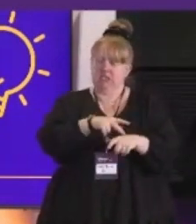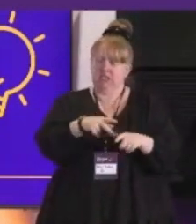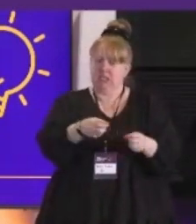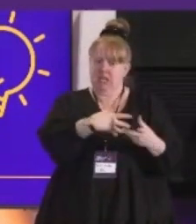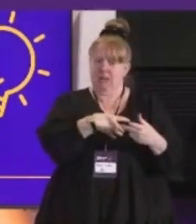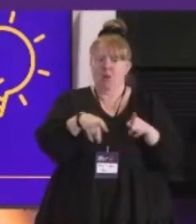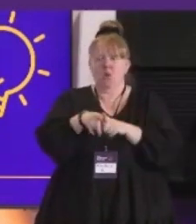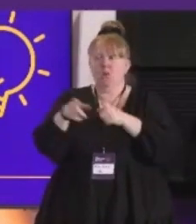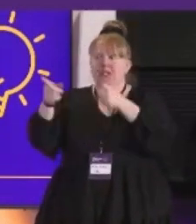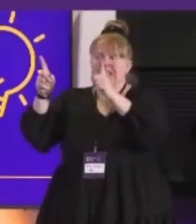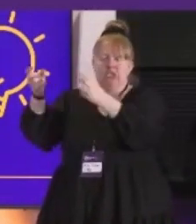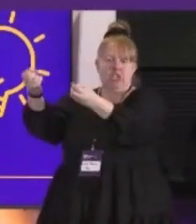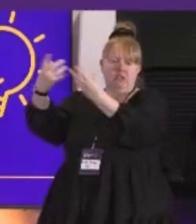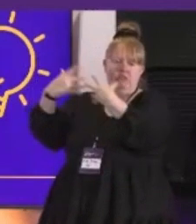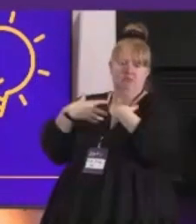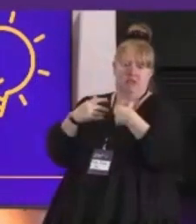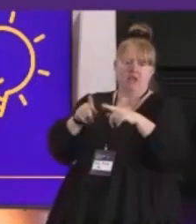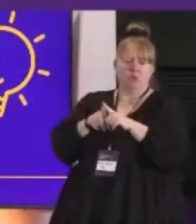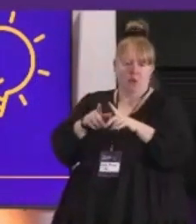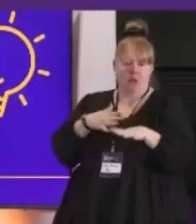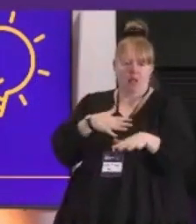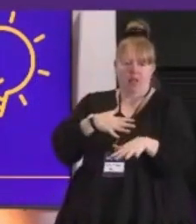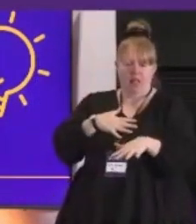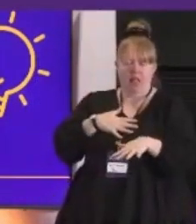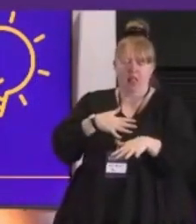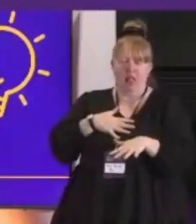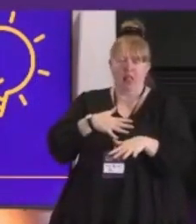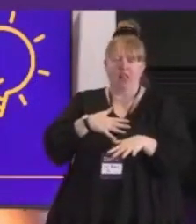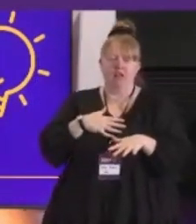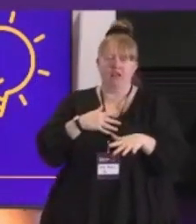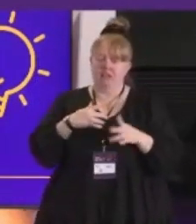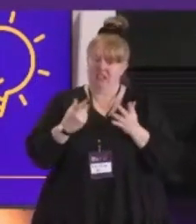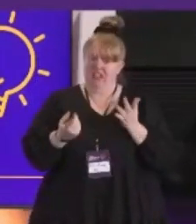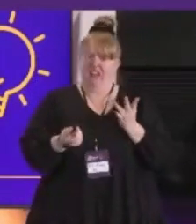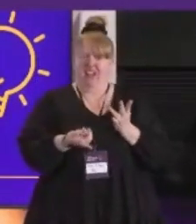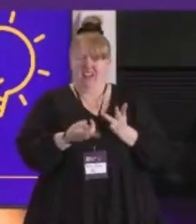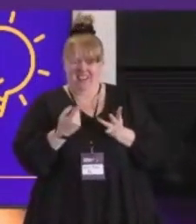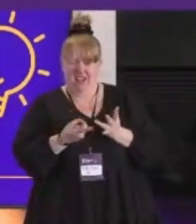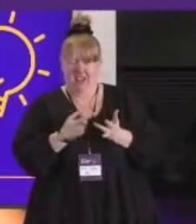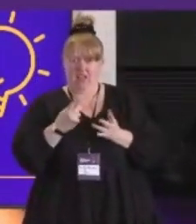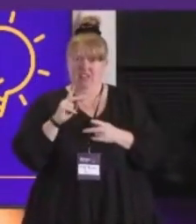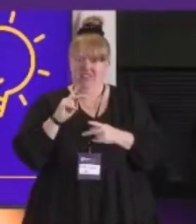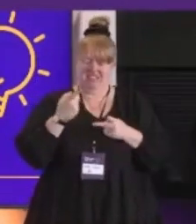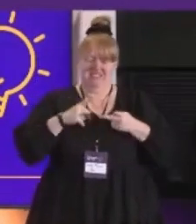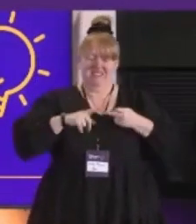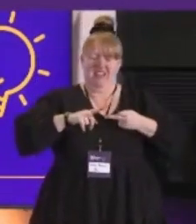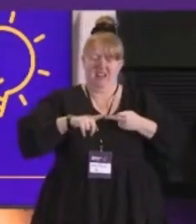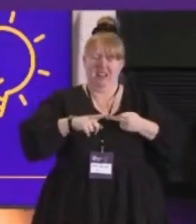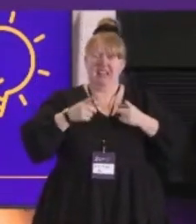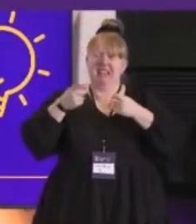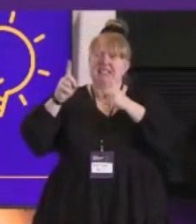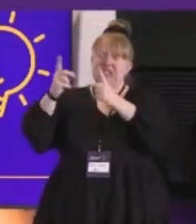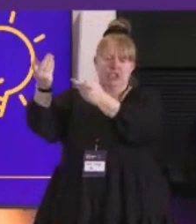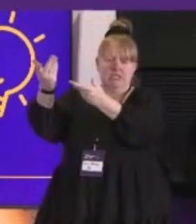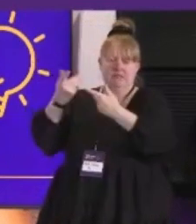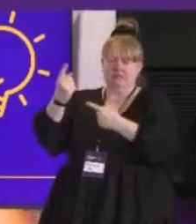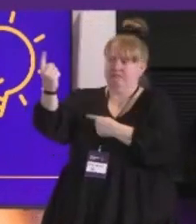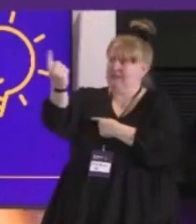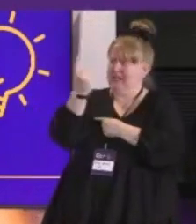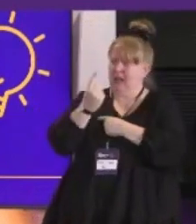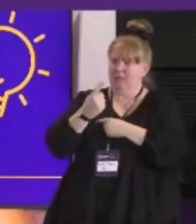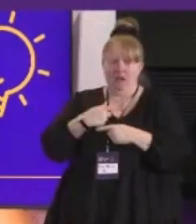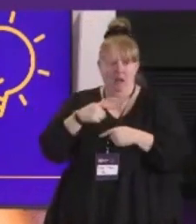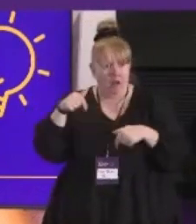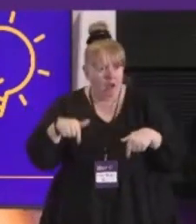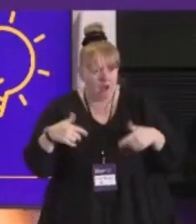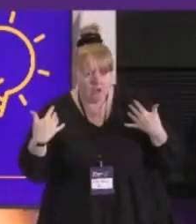the teachers. But then we had kind of another, this is the second prong, is the teachers came to us and said, this is